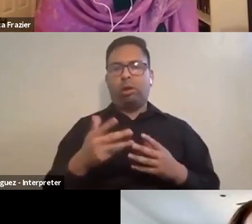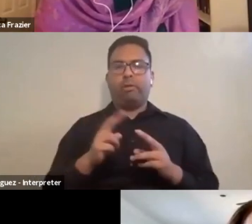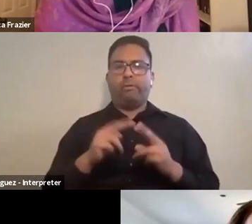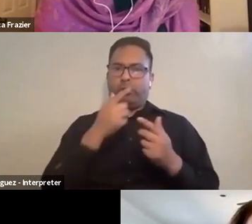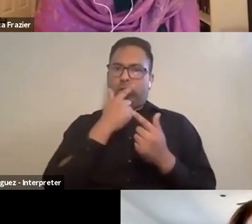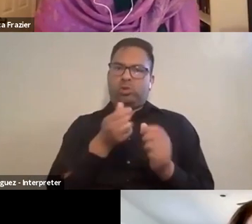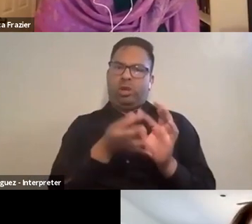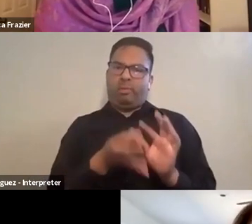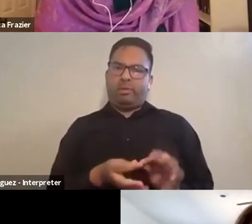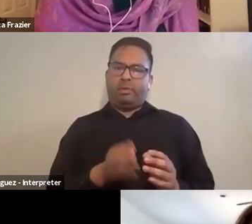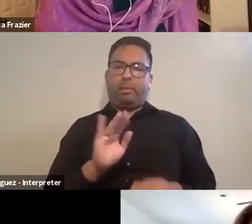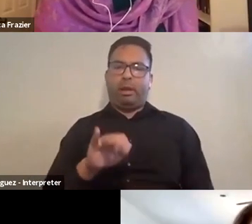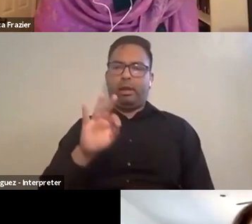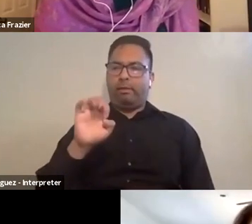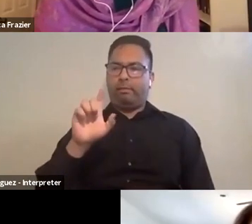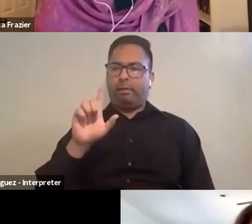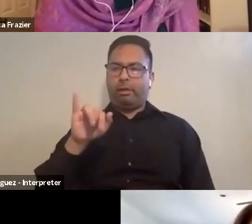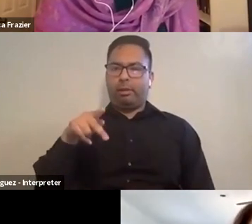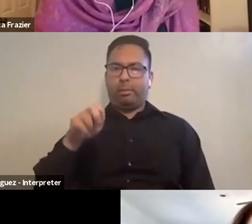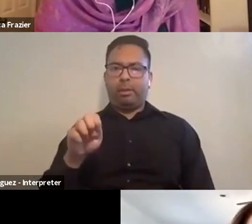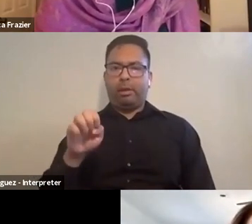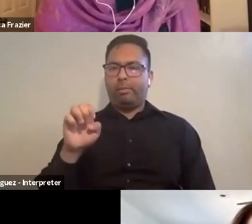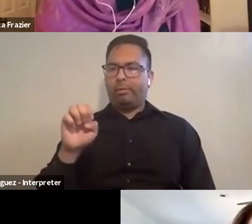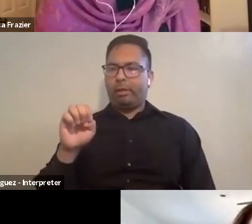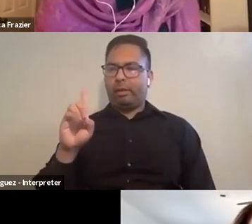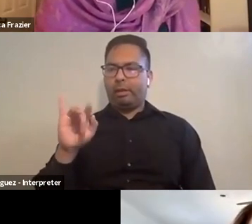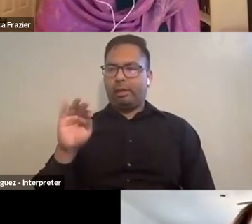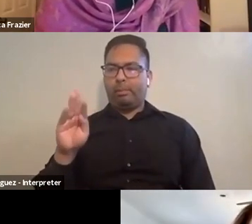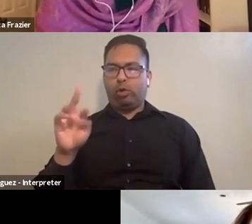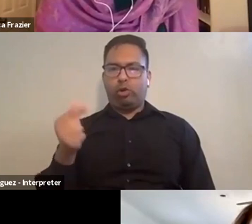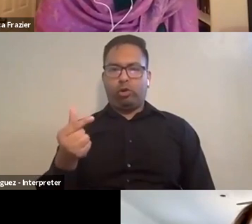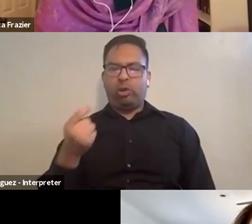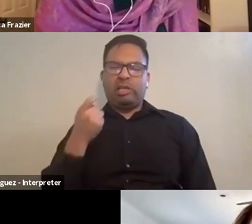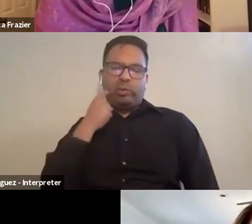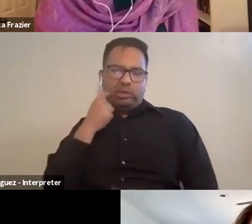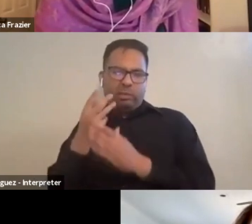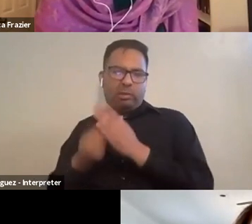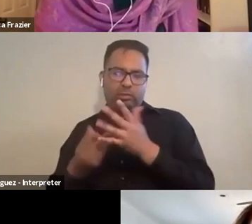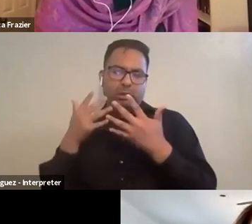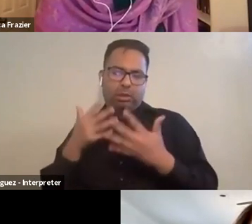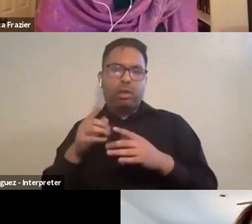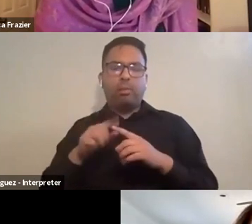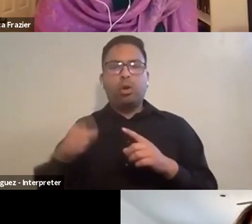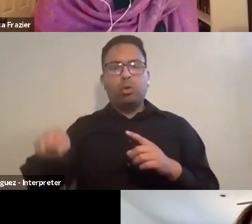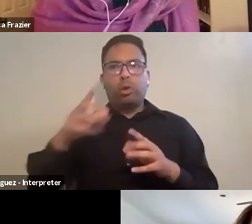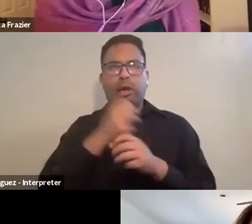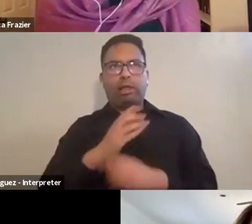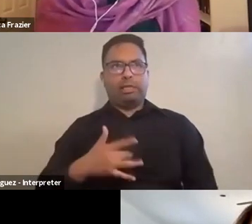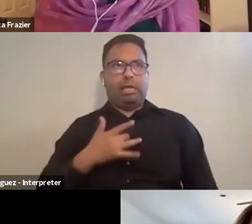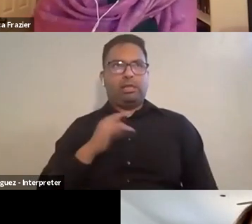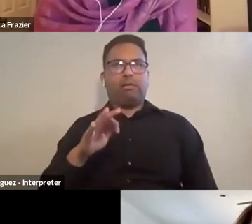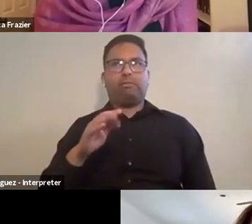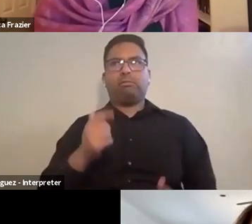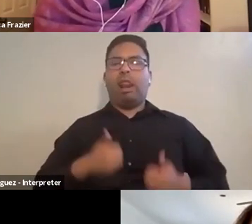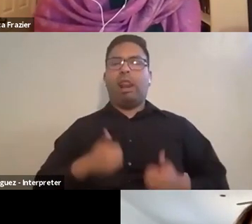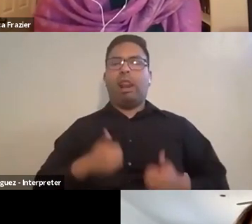comments by Felipe Ehrenberg, who sadly passed away recently, so that you get a sense of that life world of around